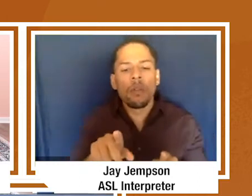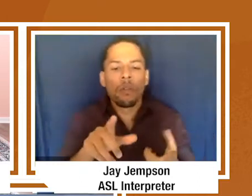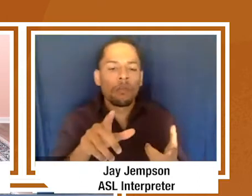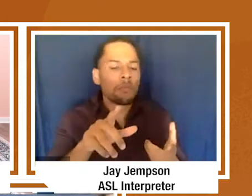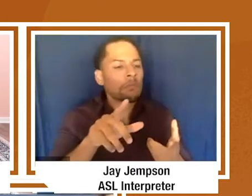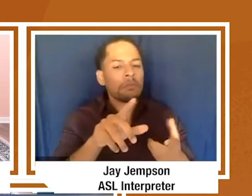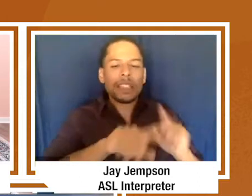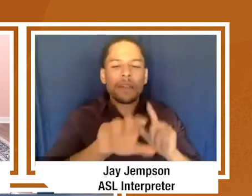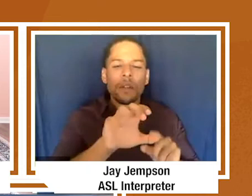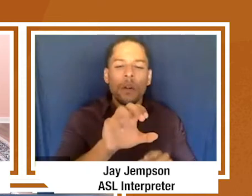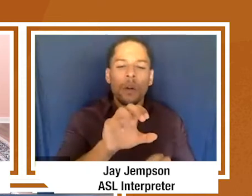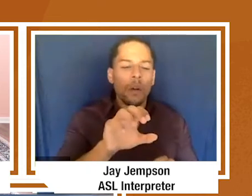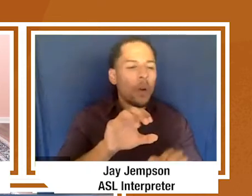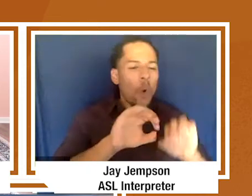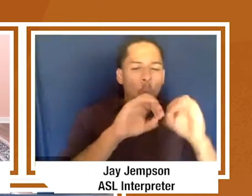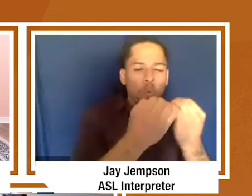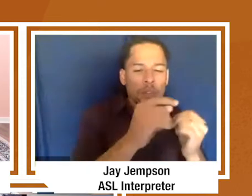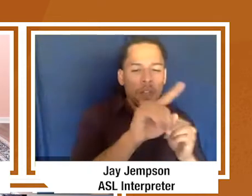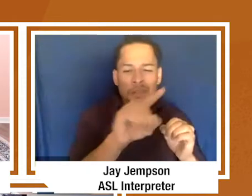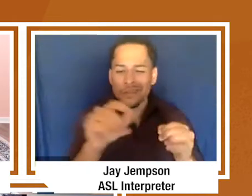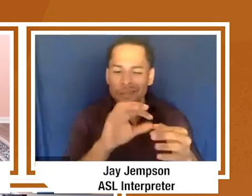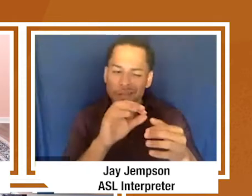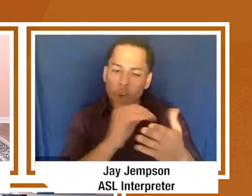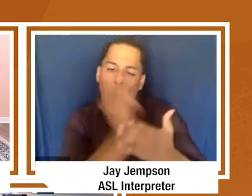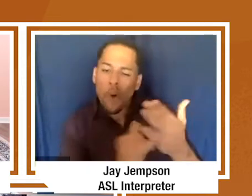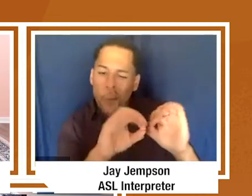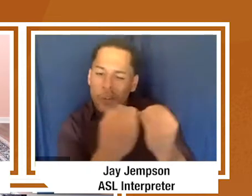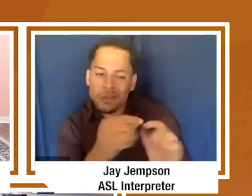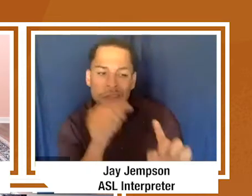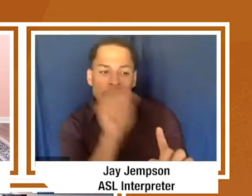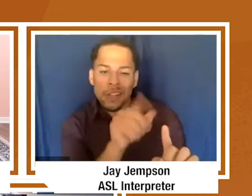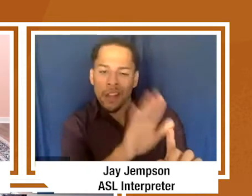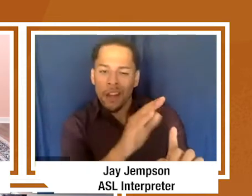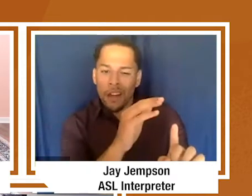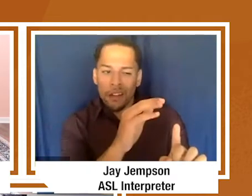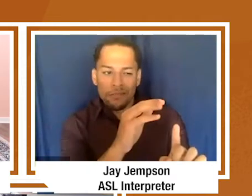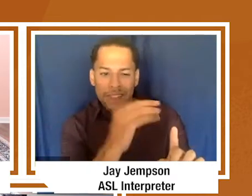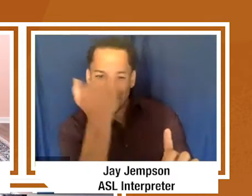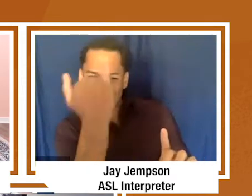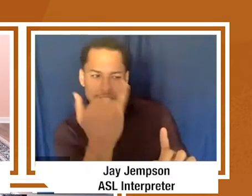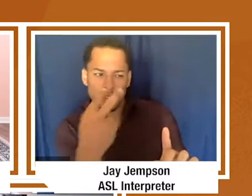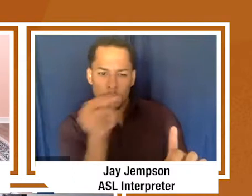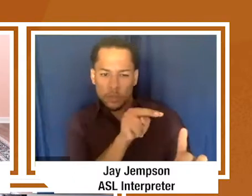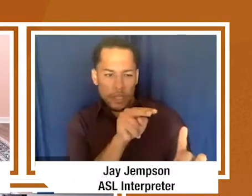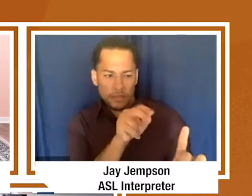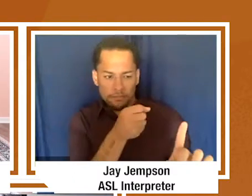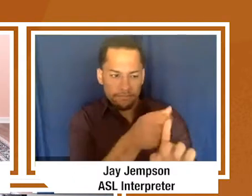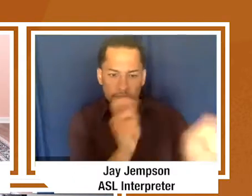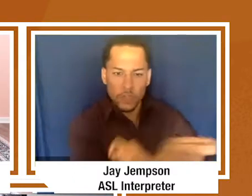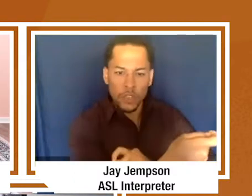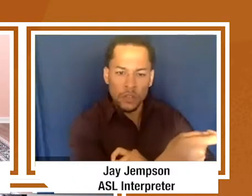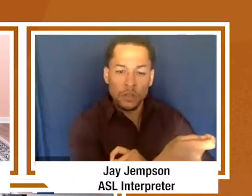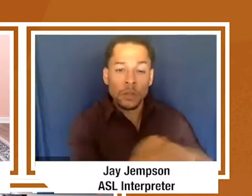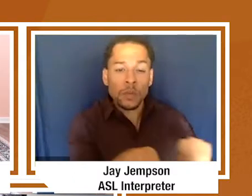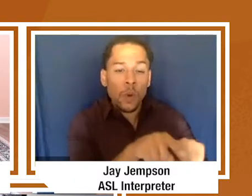the mindset of different organizations, of arts organizations. We really want to be able to change their mindset and